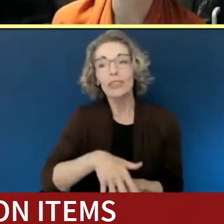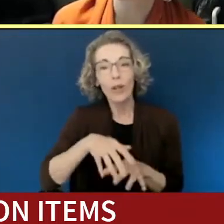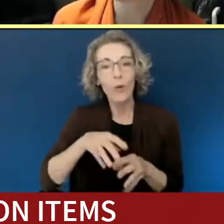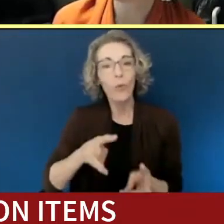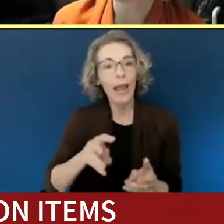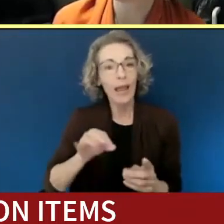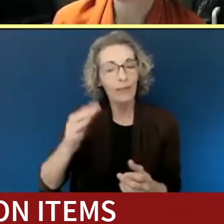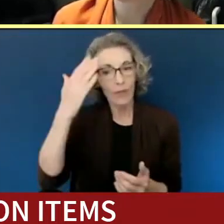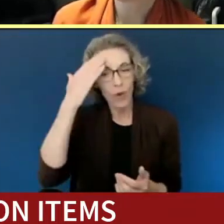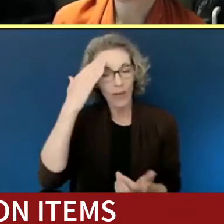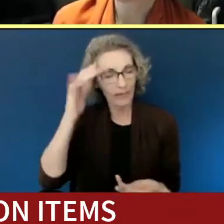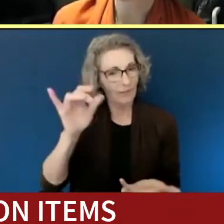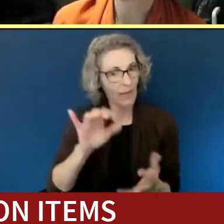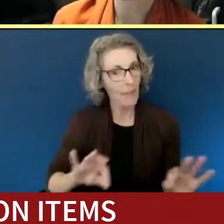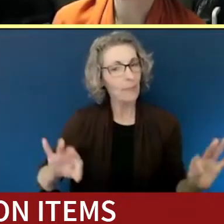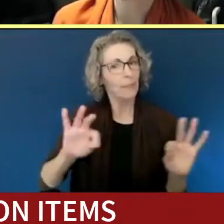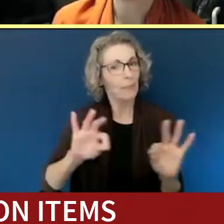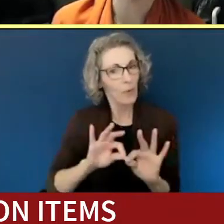really important, that we